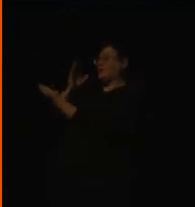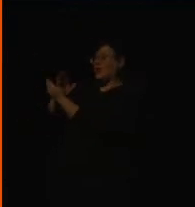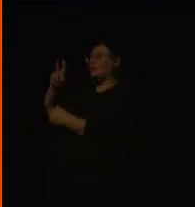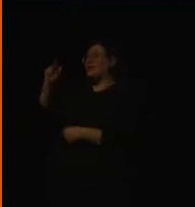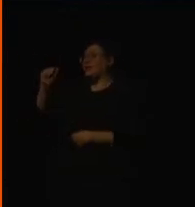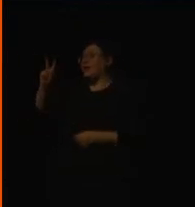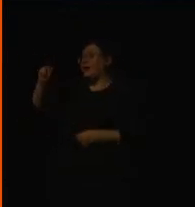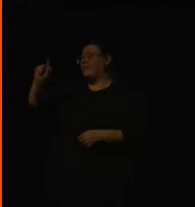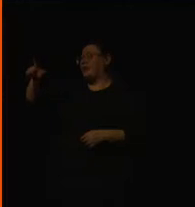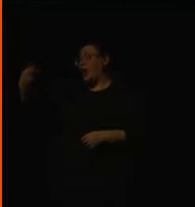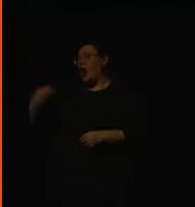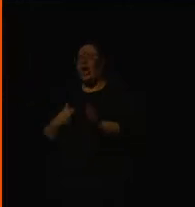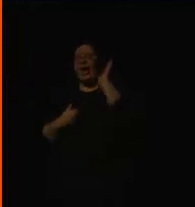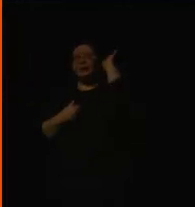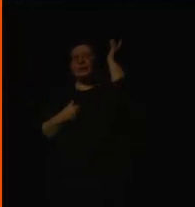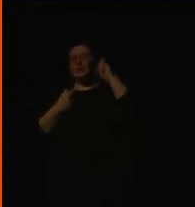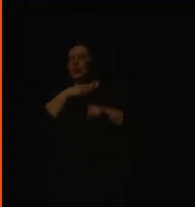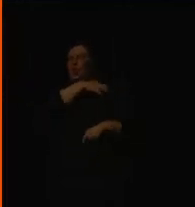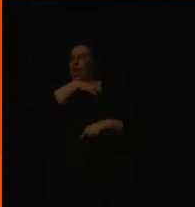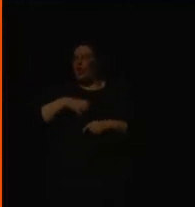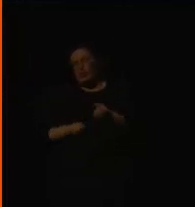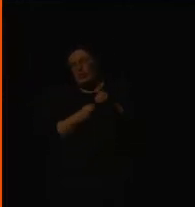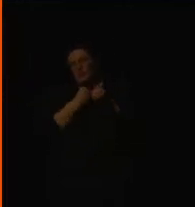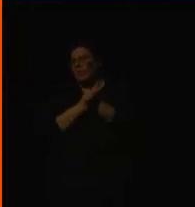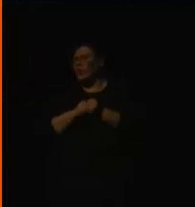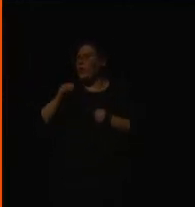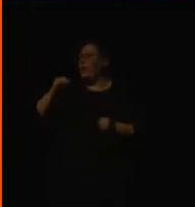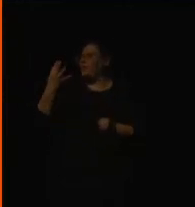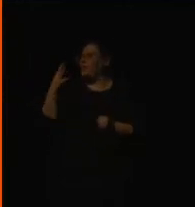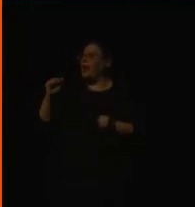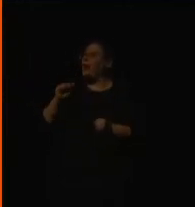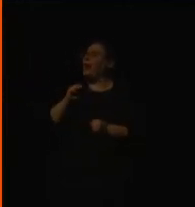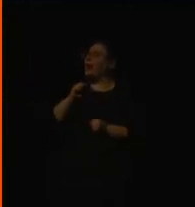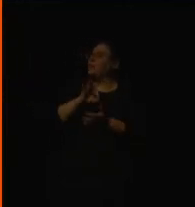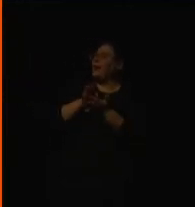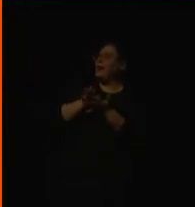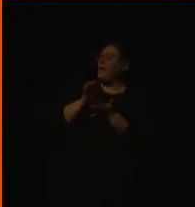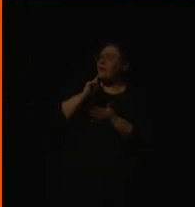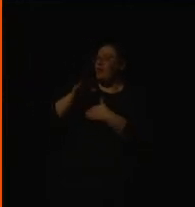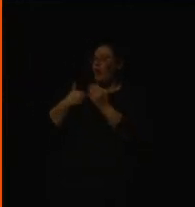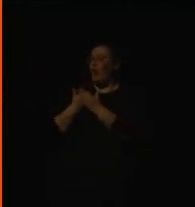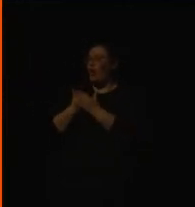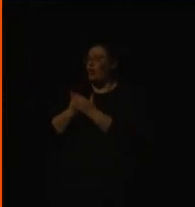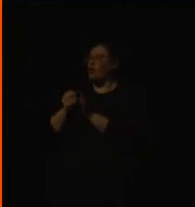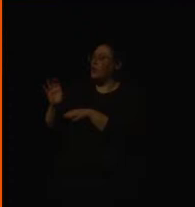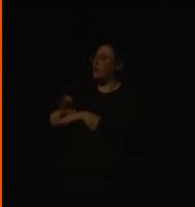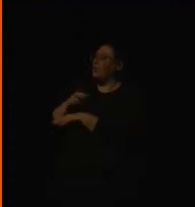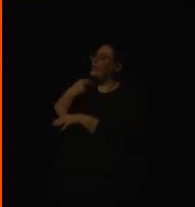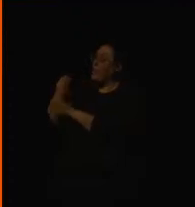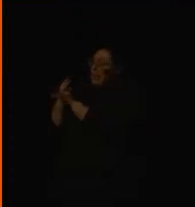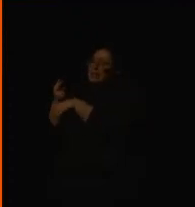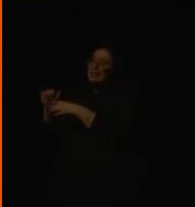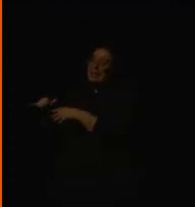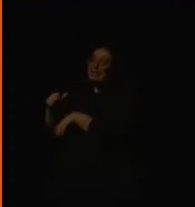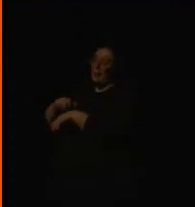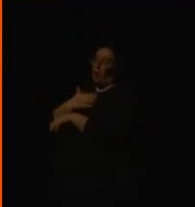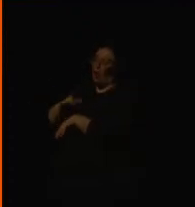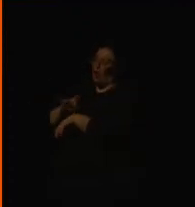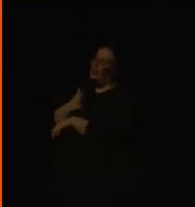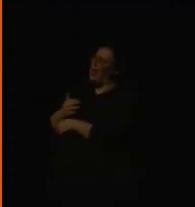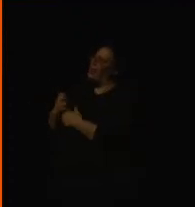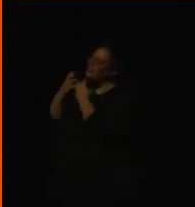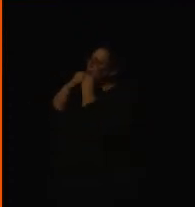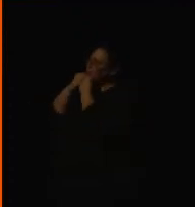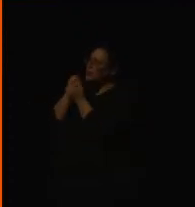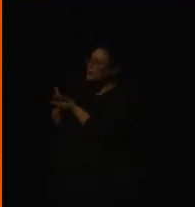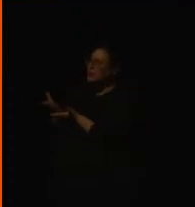testified in front of Congress in support of Medicare for All. Our time on this earth is the most precious resource we have. Right after Medicare for All,